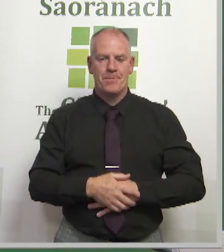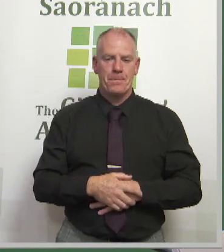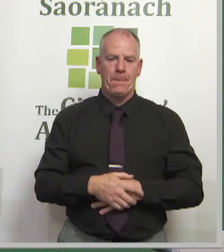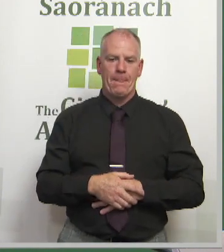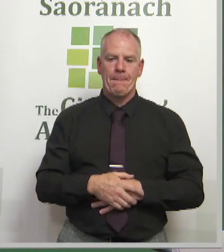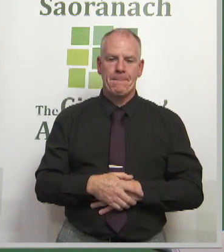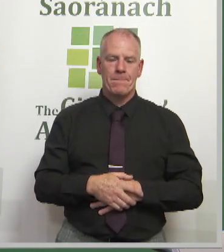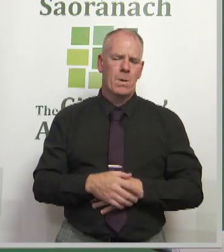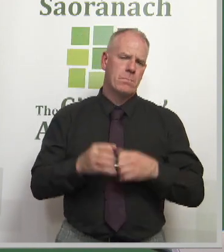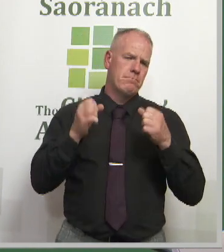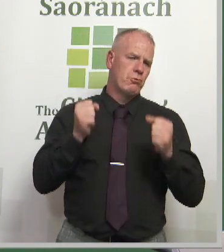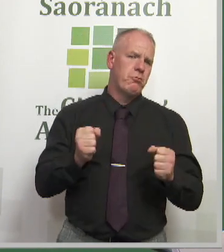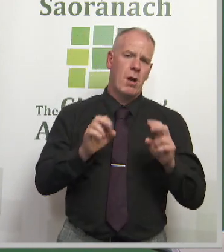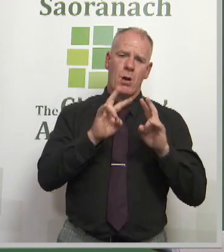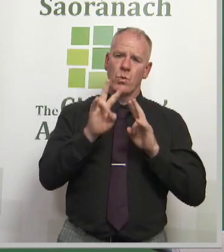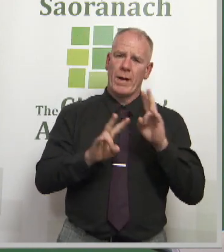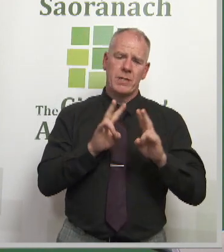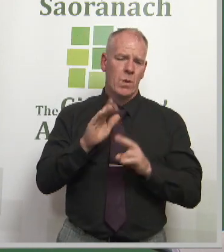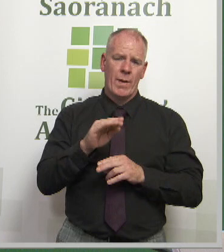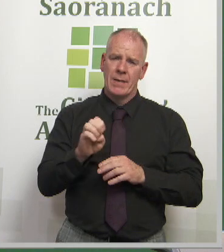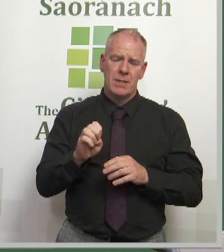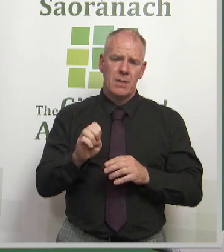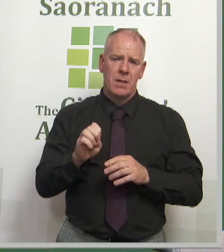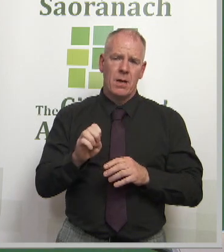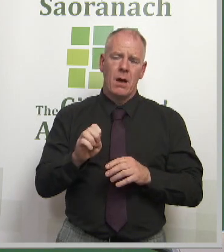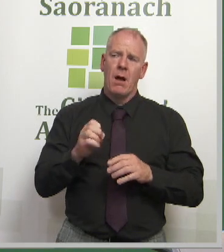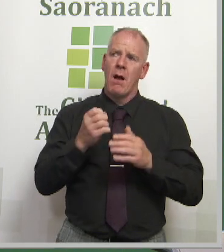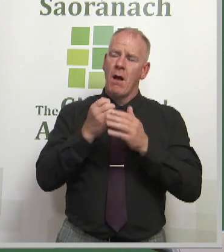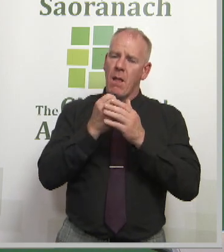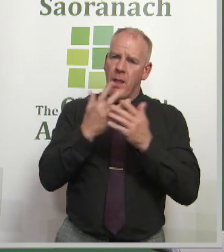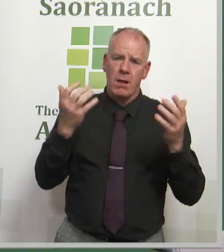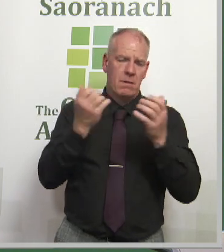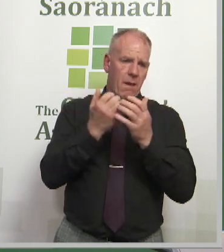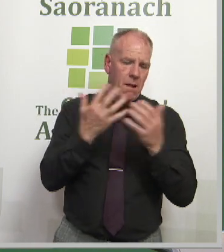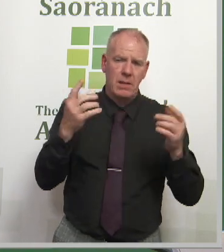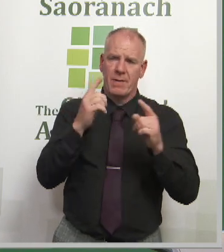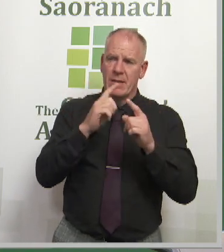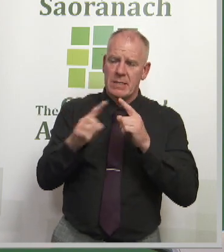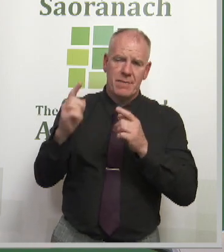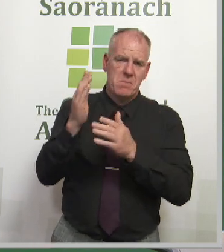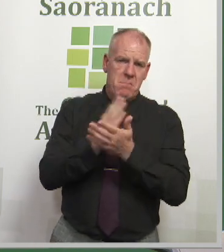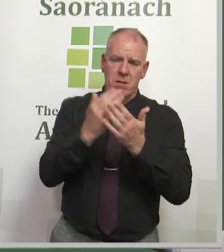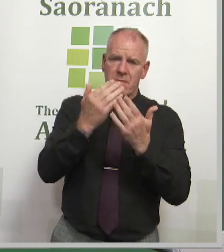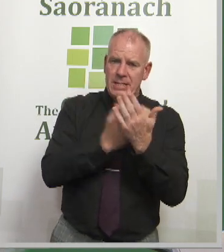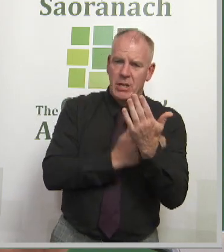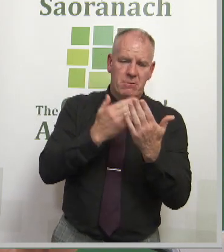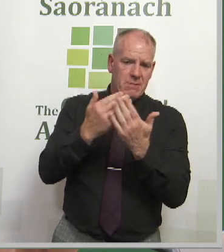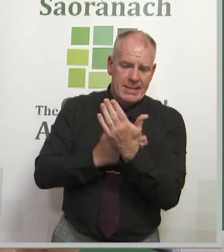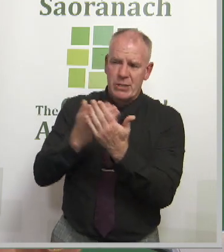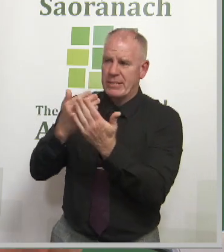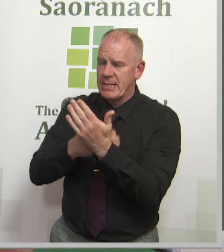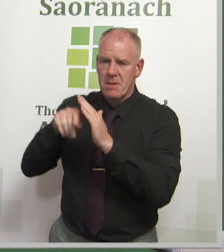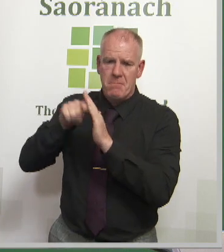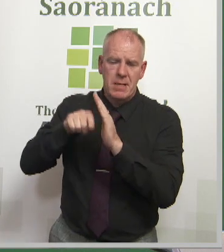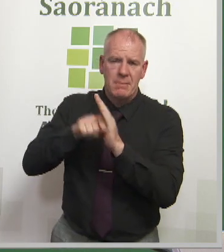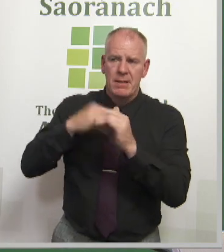it's a very good question. I mean, obviously there are a lot of different pieces of legislation. There's a lot of policy